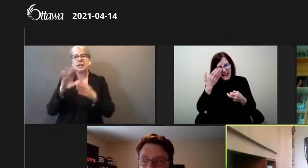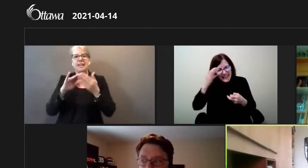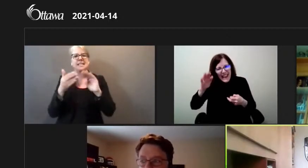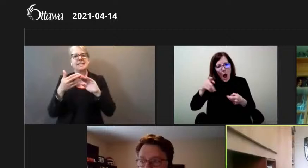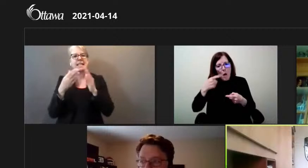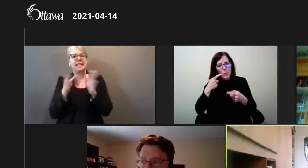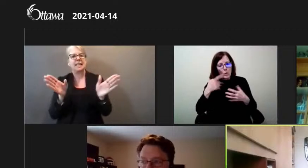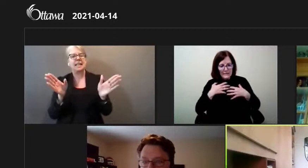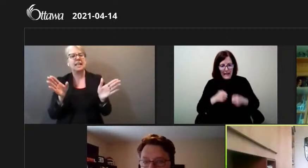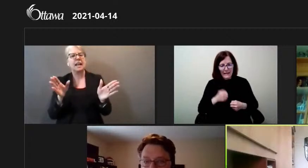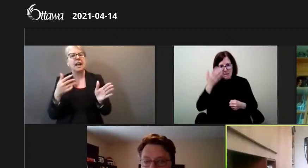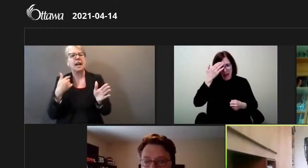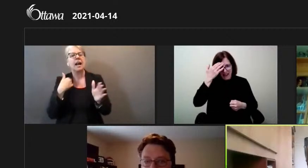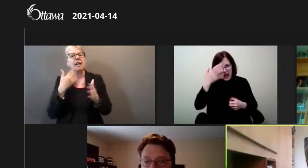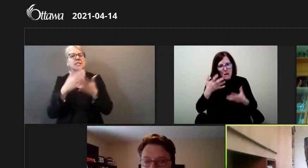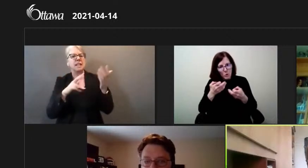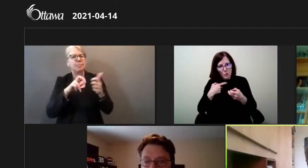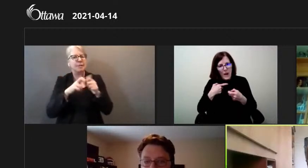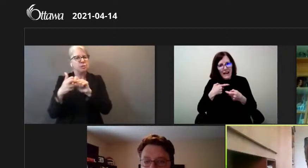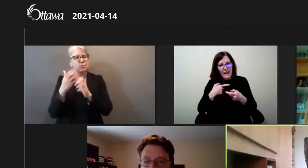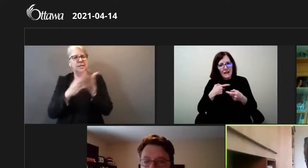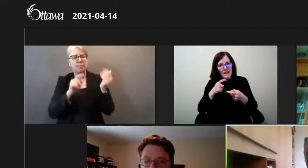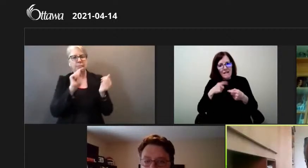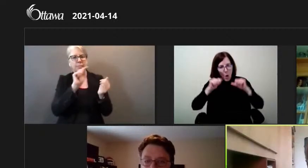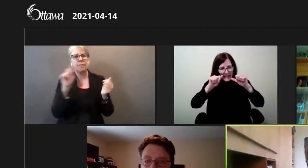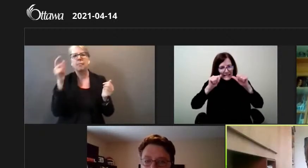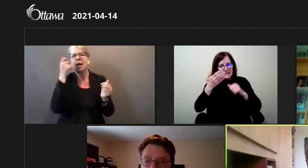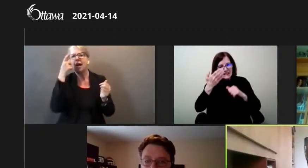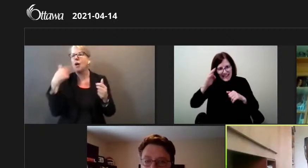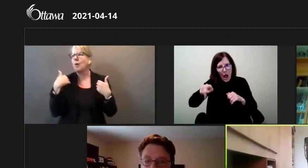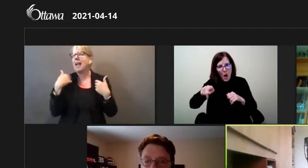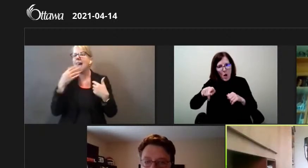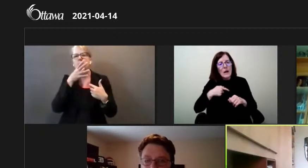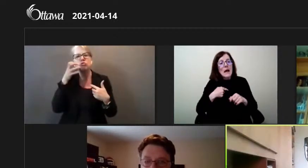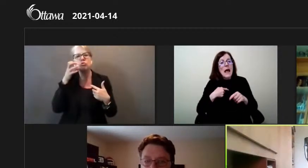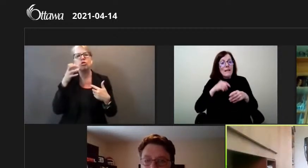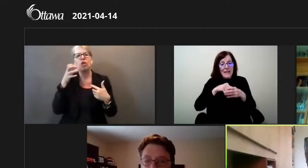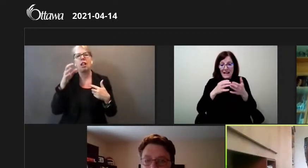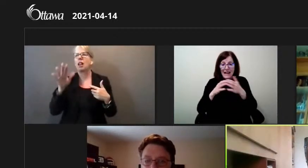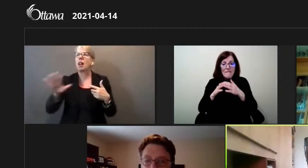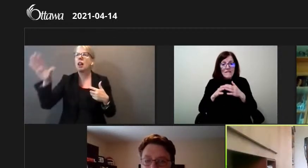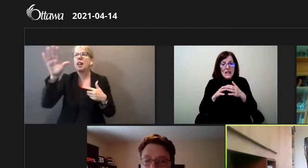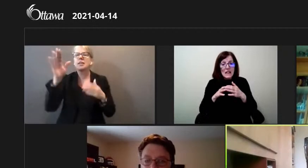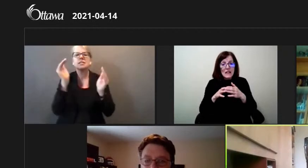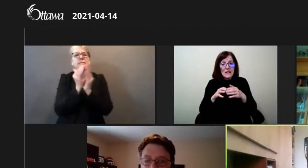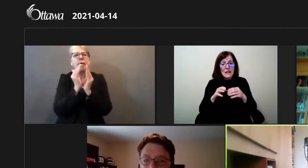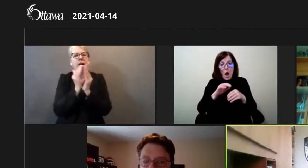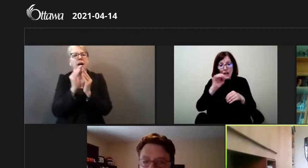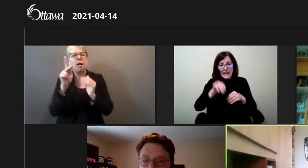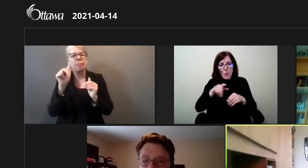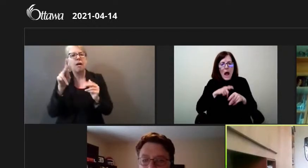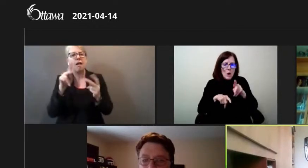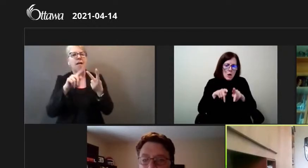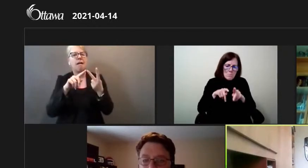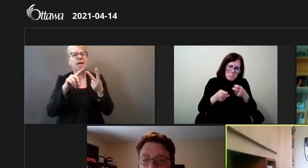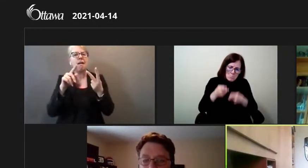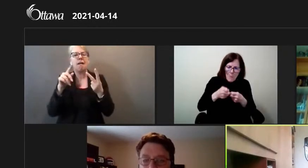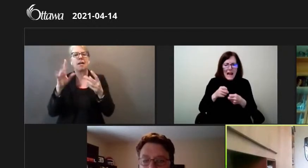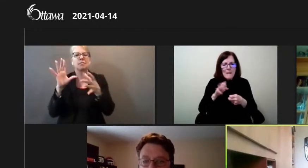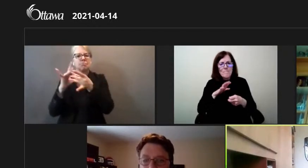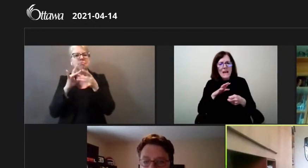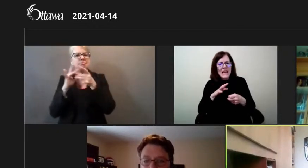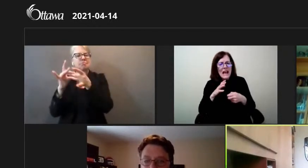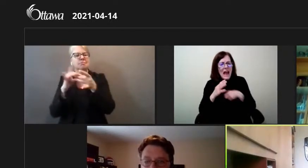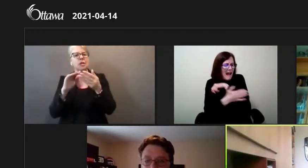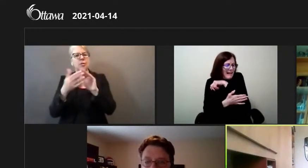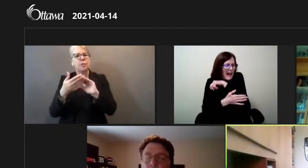have some issue in some parts, but we have in rural areas, small parks and small individual parks that they connect community from one